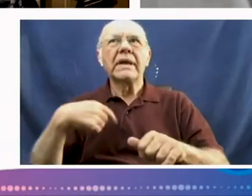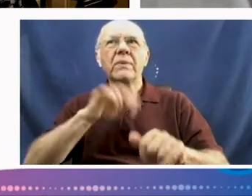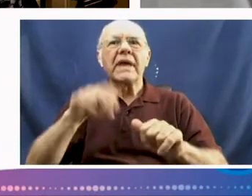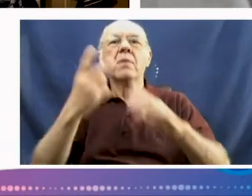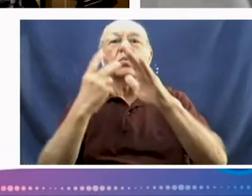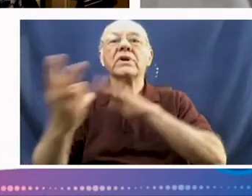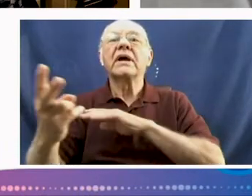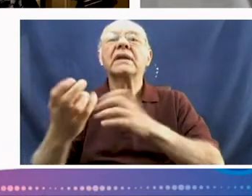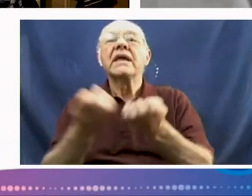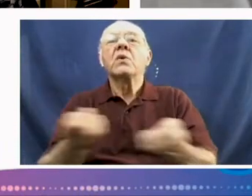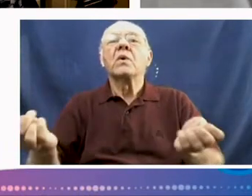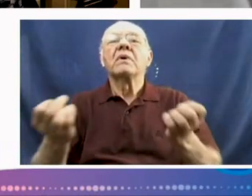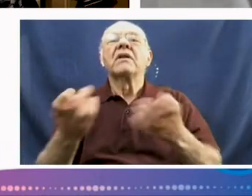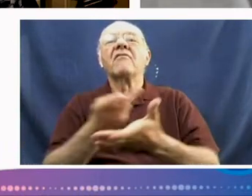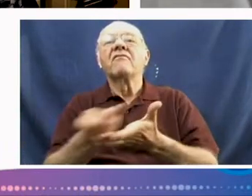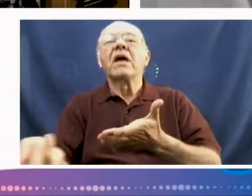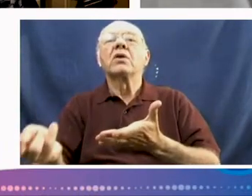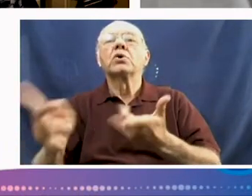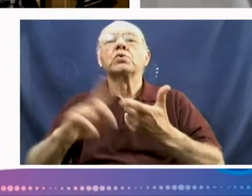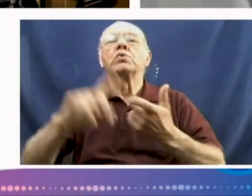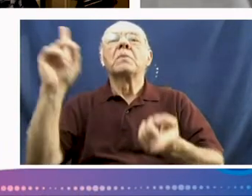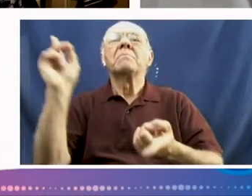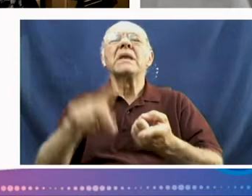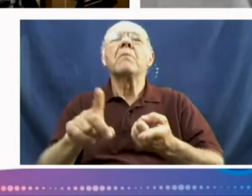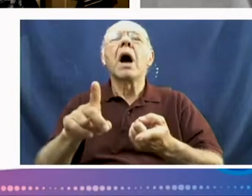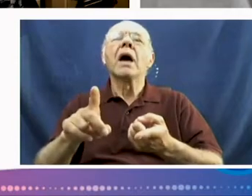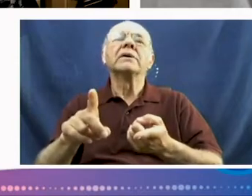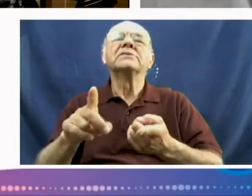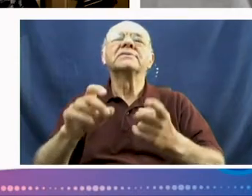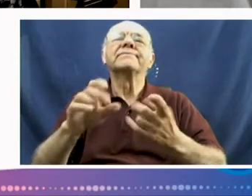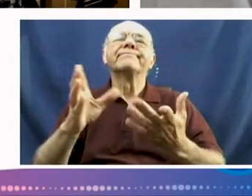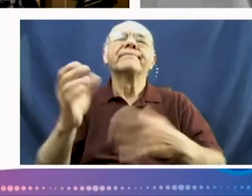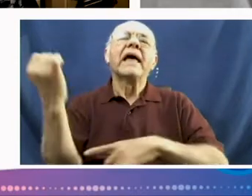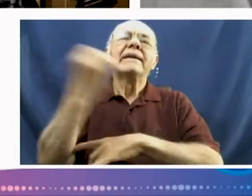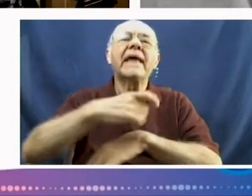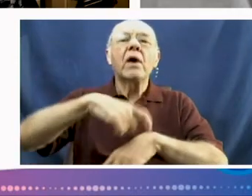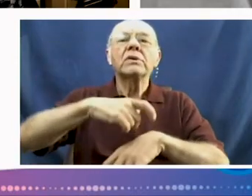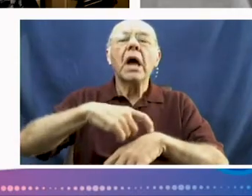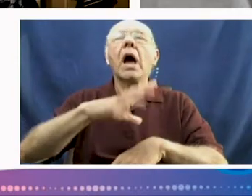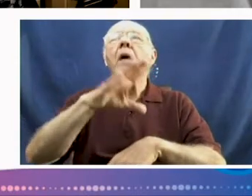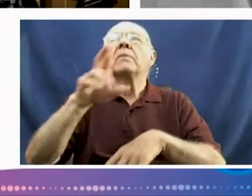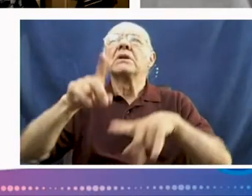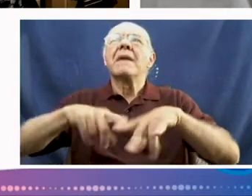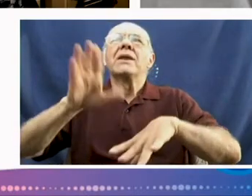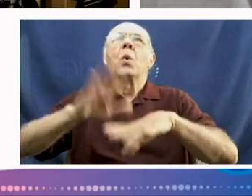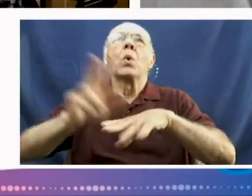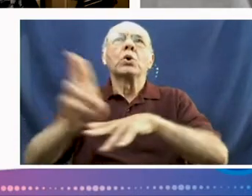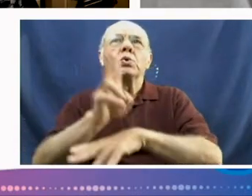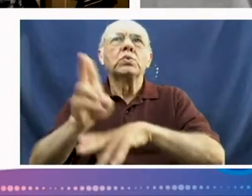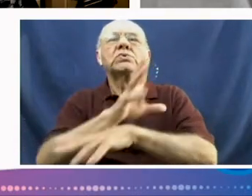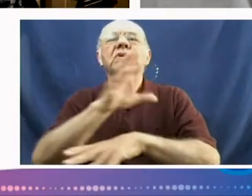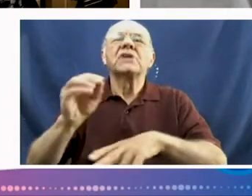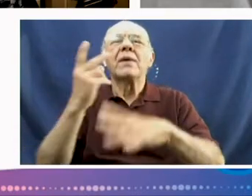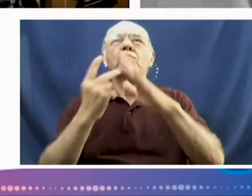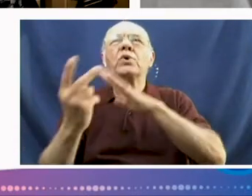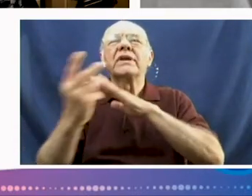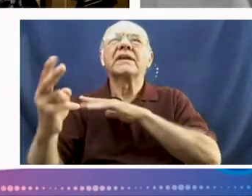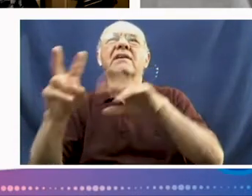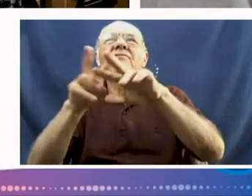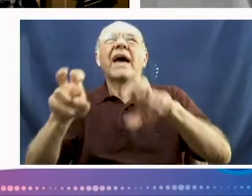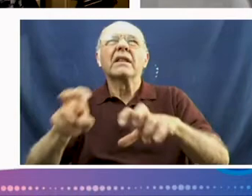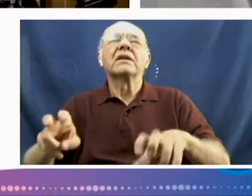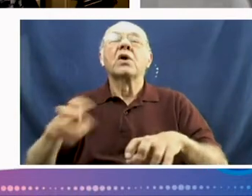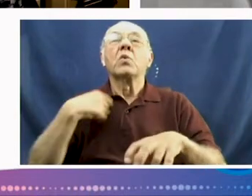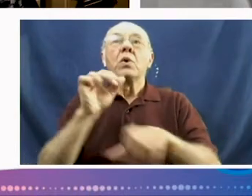to minimize downtime and perform preventive maintenance based on usage and predictive analytics. We are working with station operators